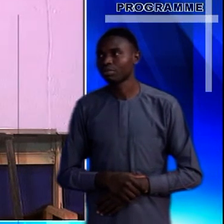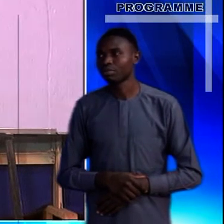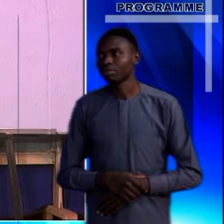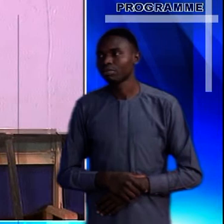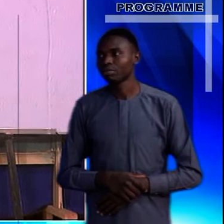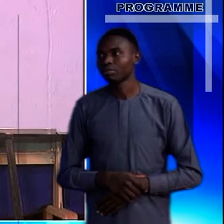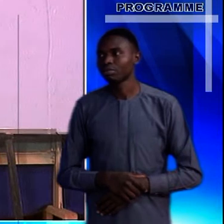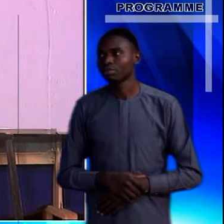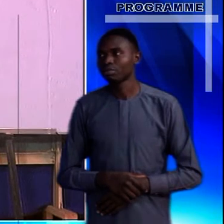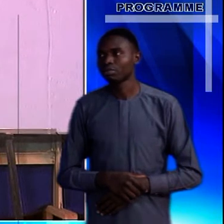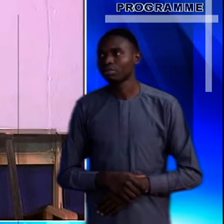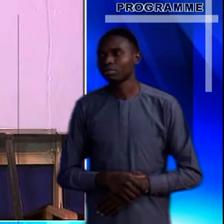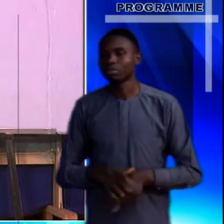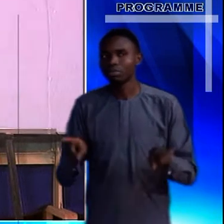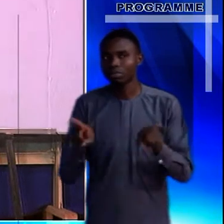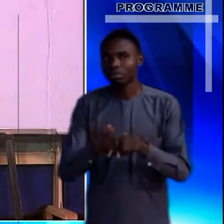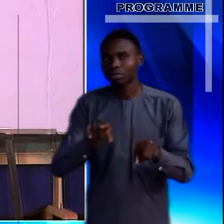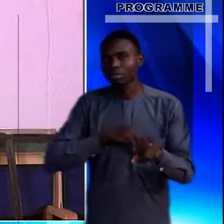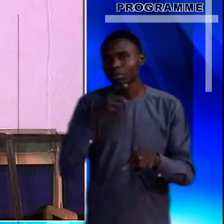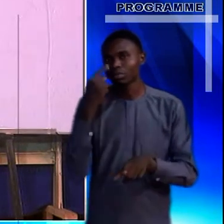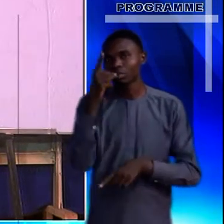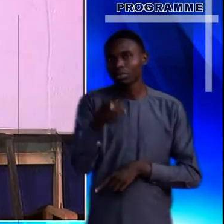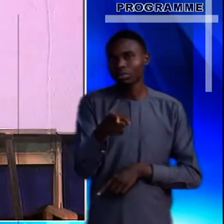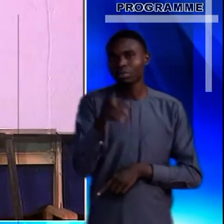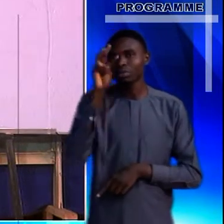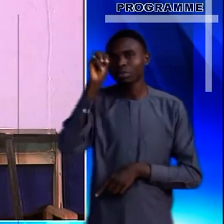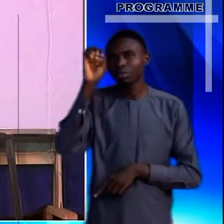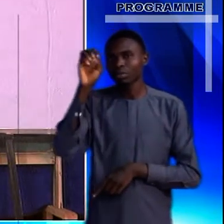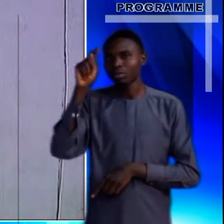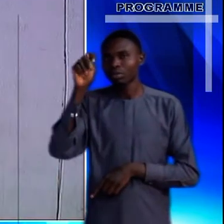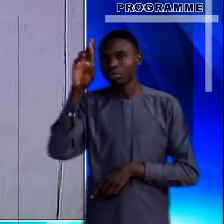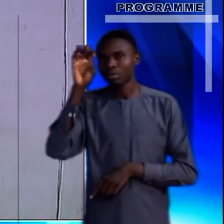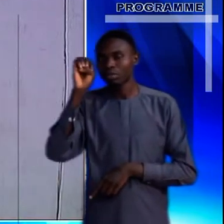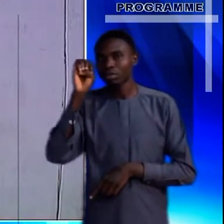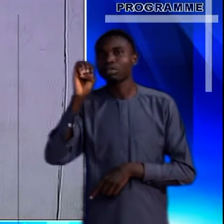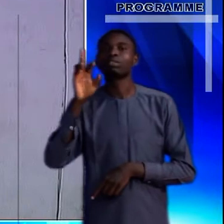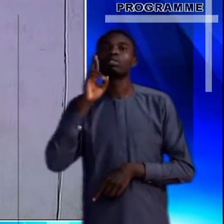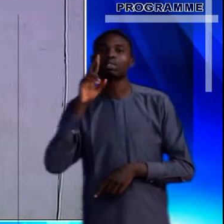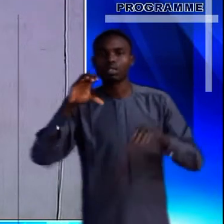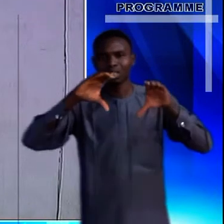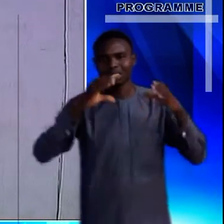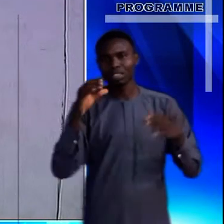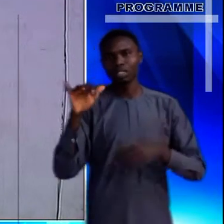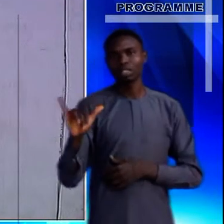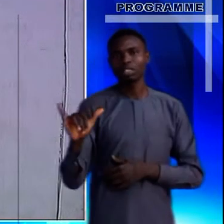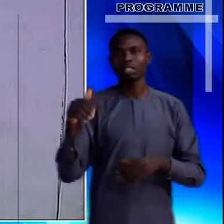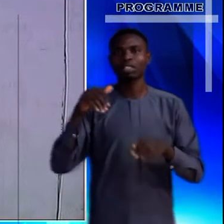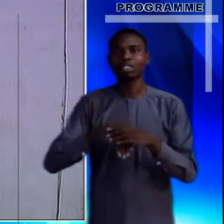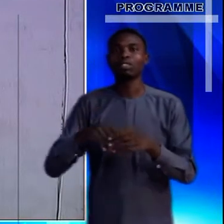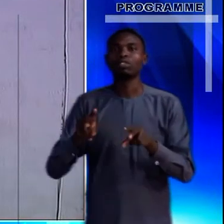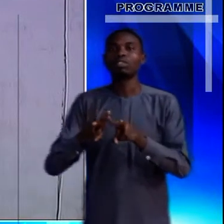meters. As I told you, meters are classified into various classes.